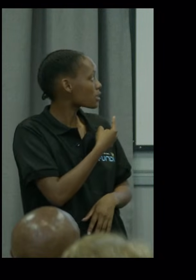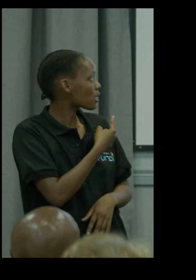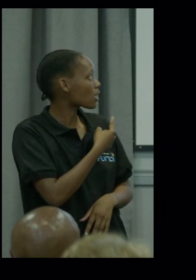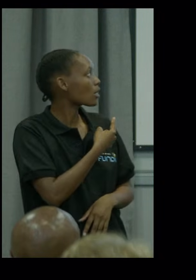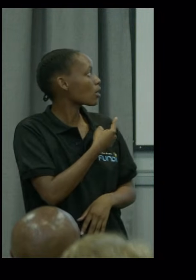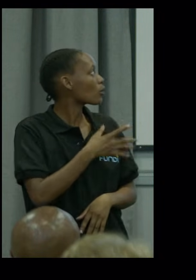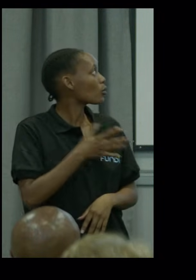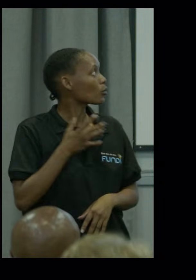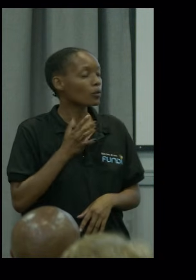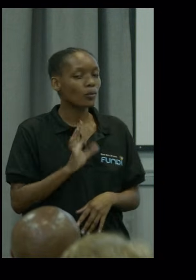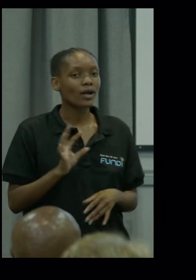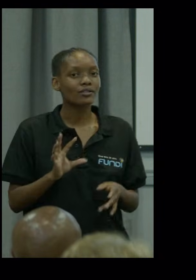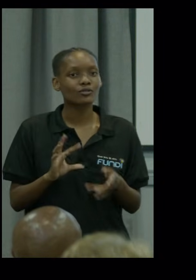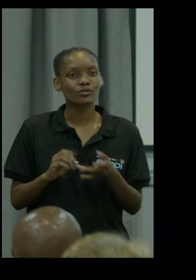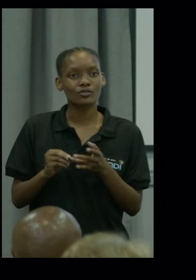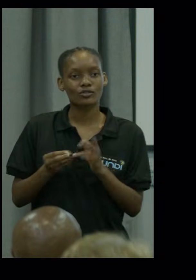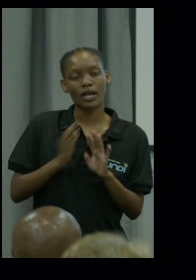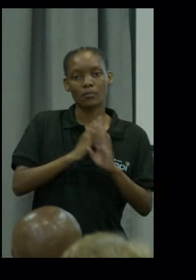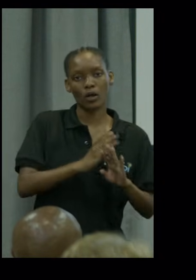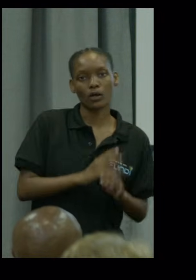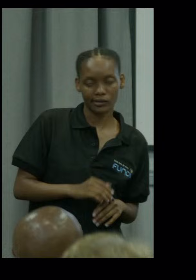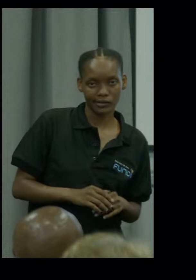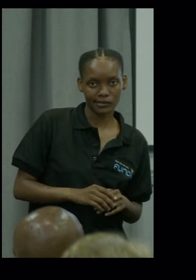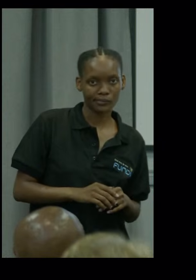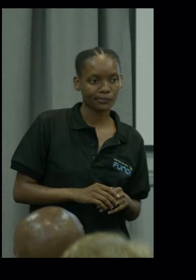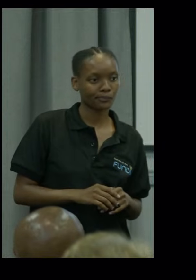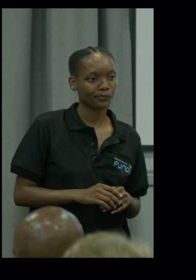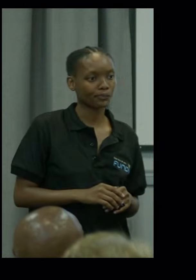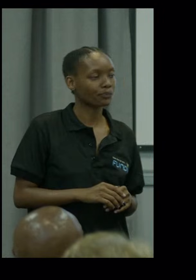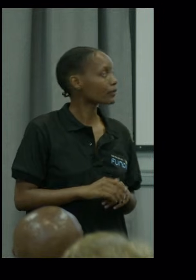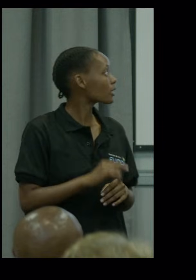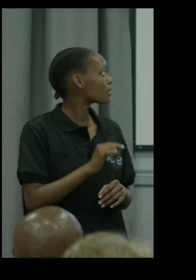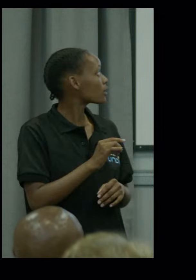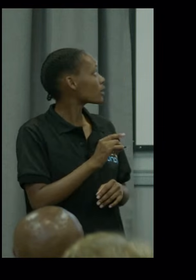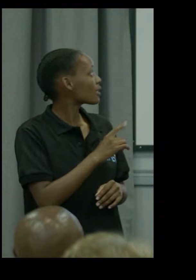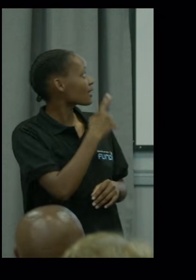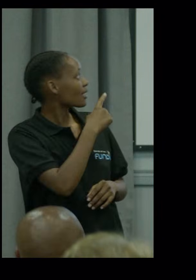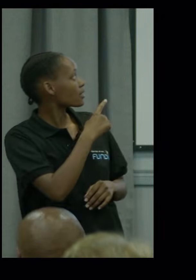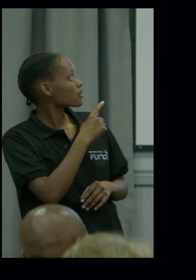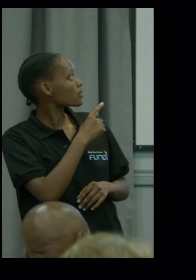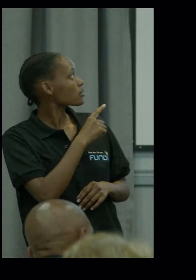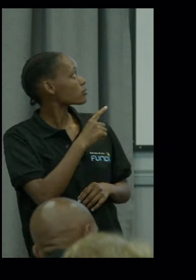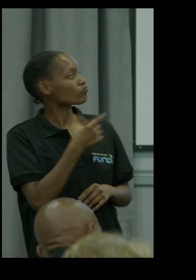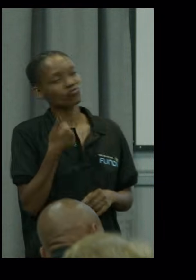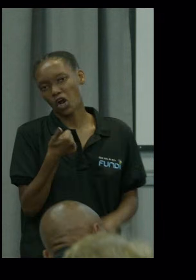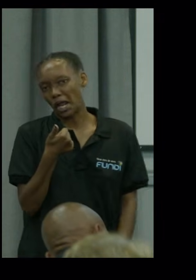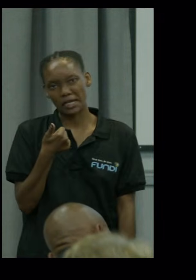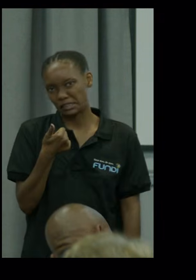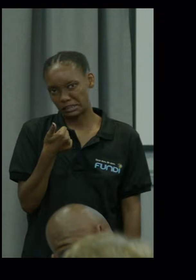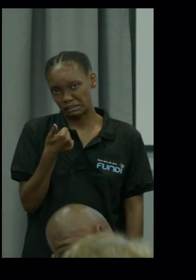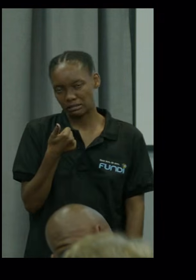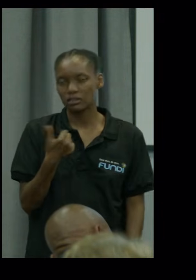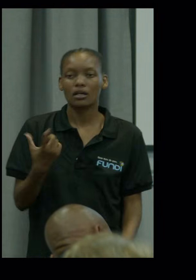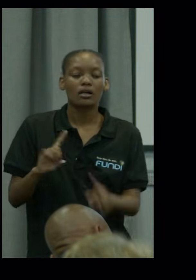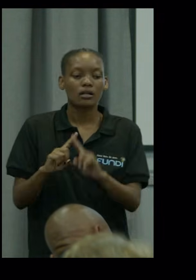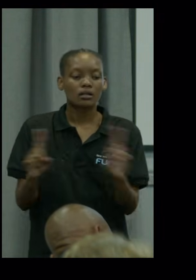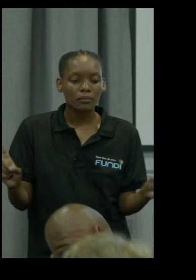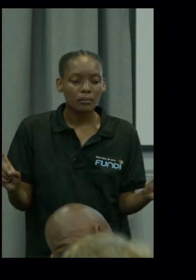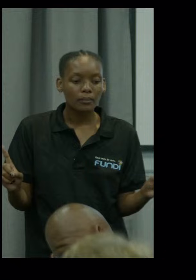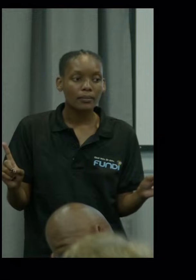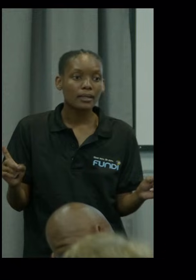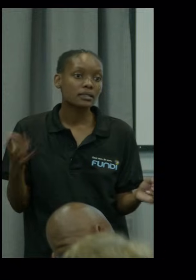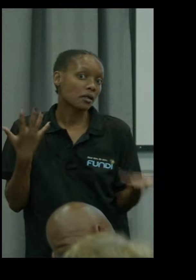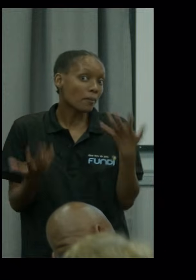counter in any kind of revision. This does not seem right. But presumably they are applying the